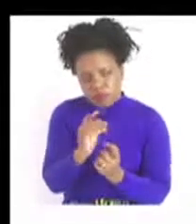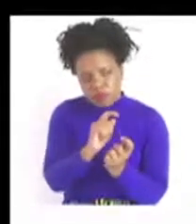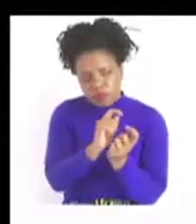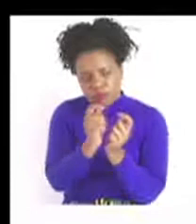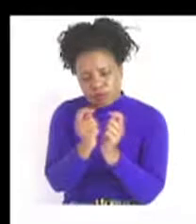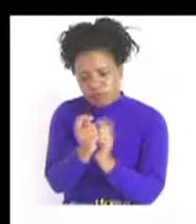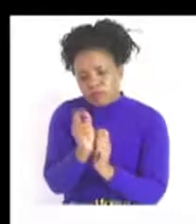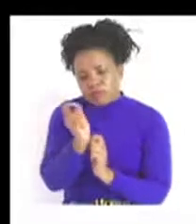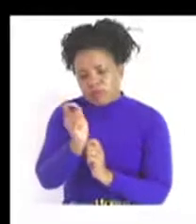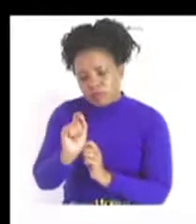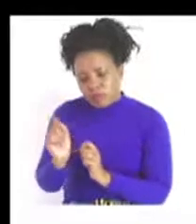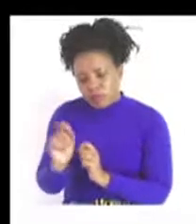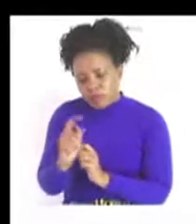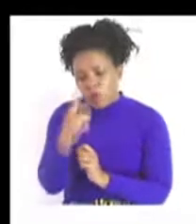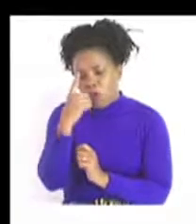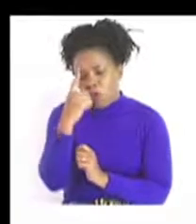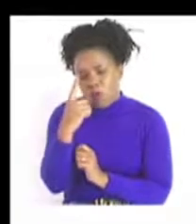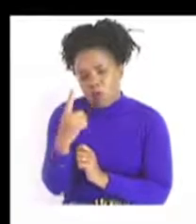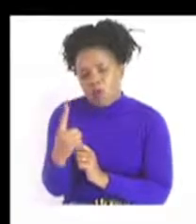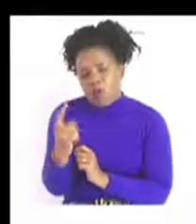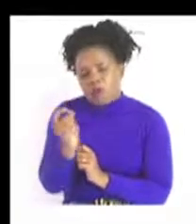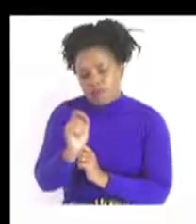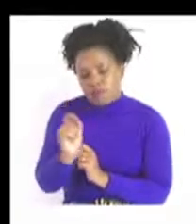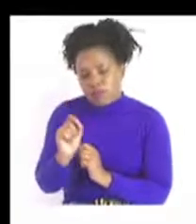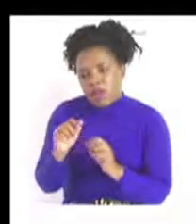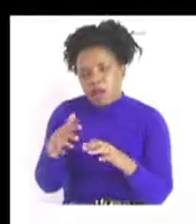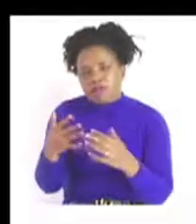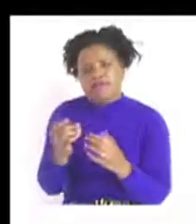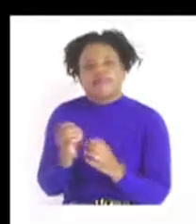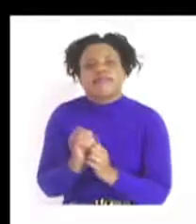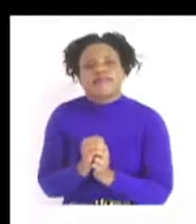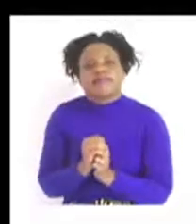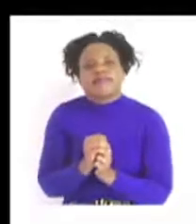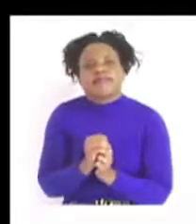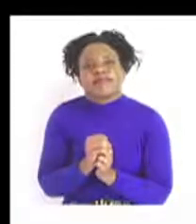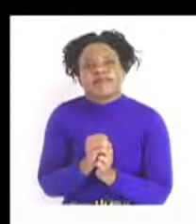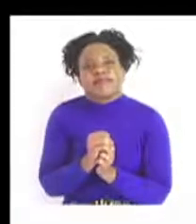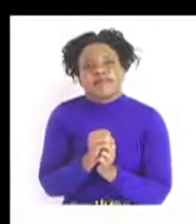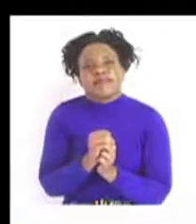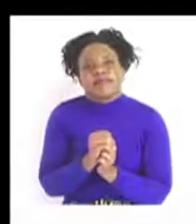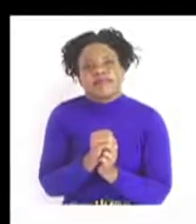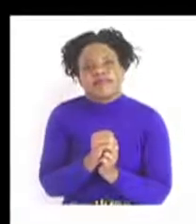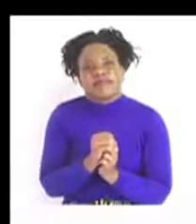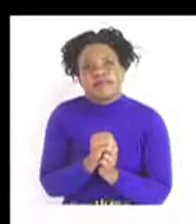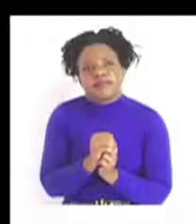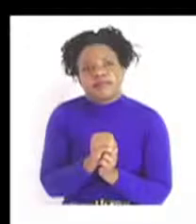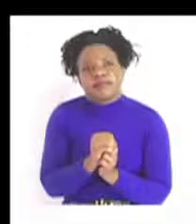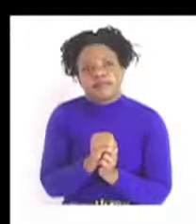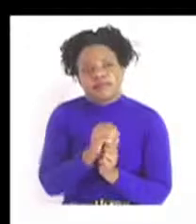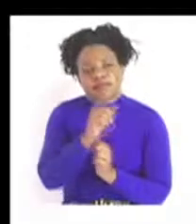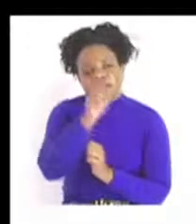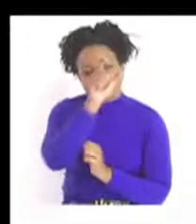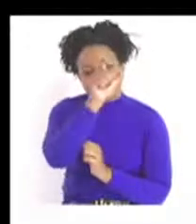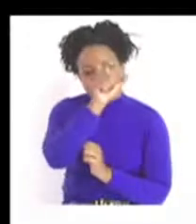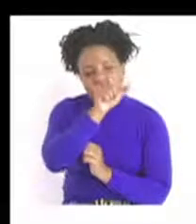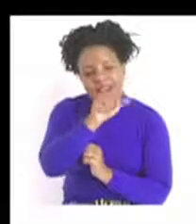Tia is going on a school camp. On the left is a list of items other children have